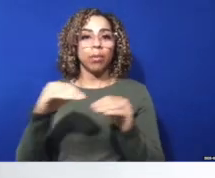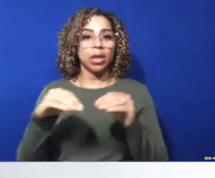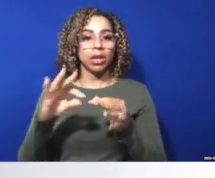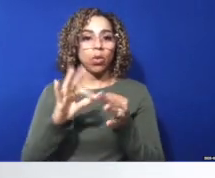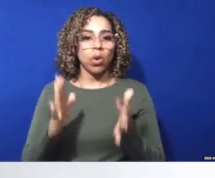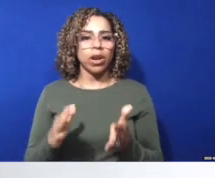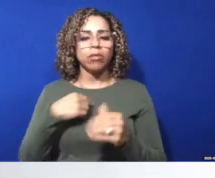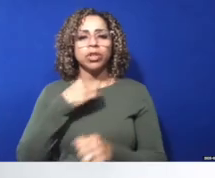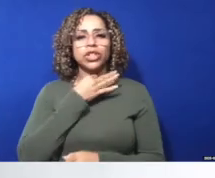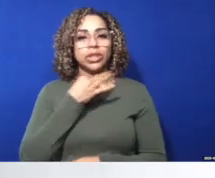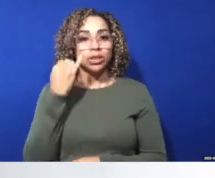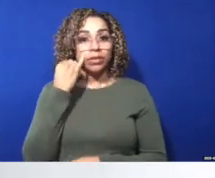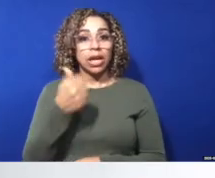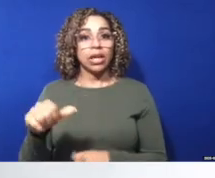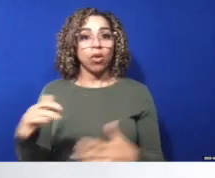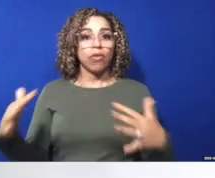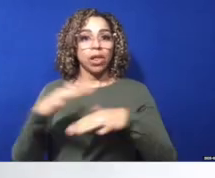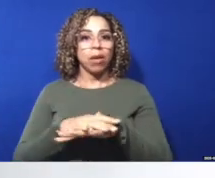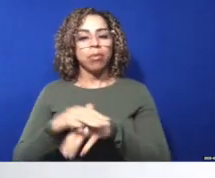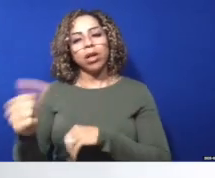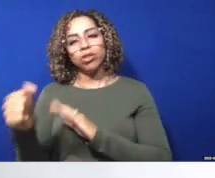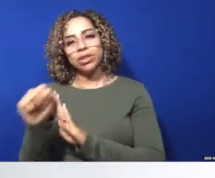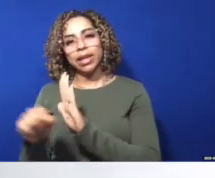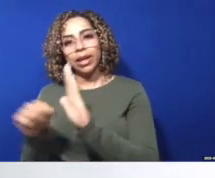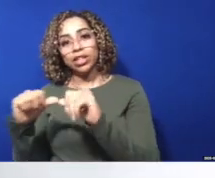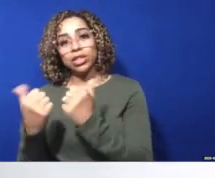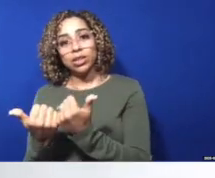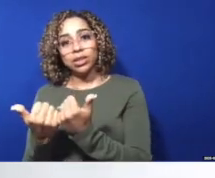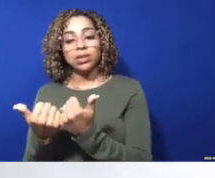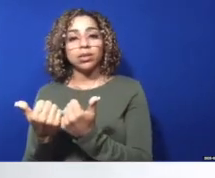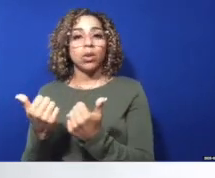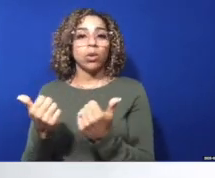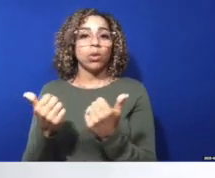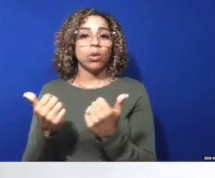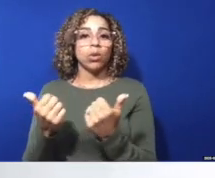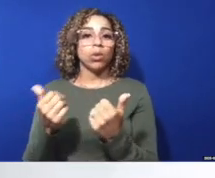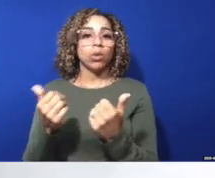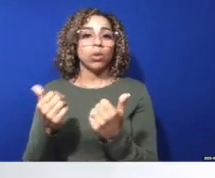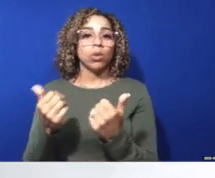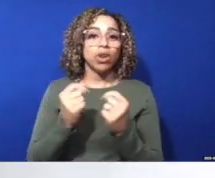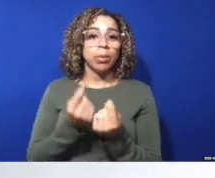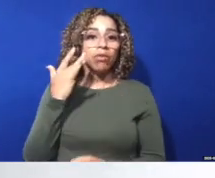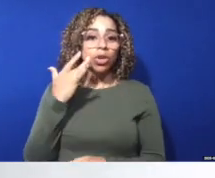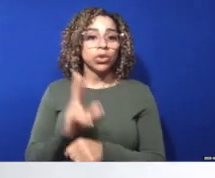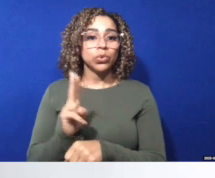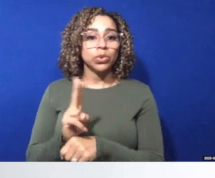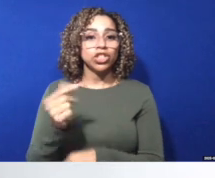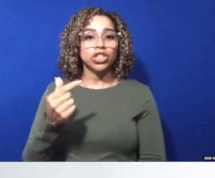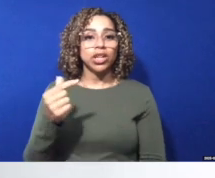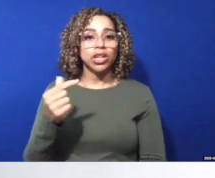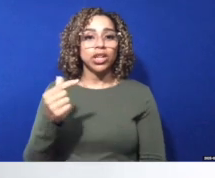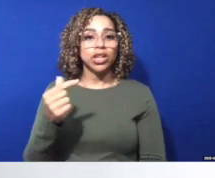if there's any overlap between other state agencies. So tribes in California use GSA, the General